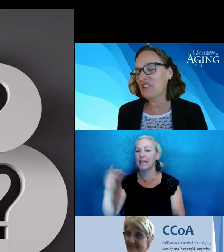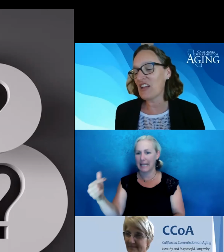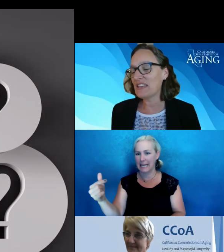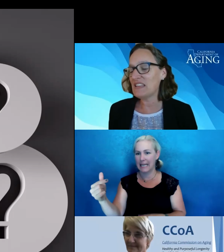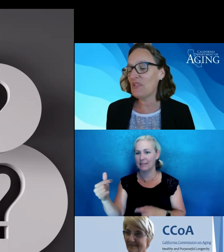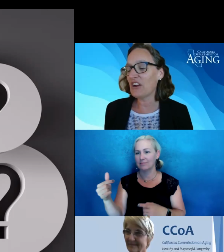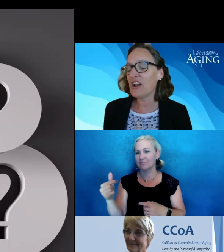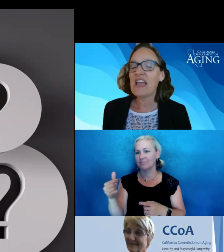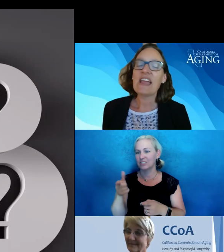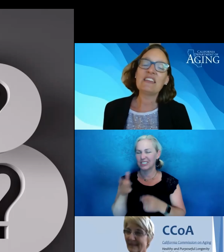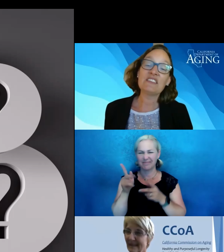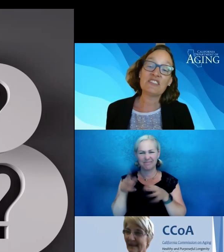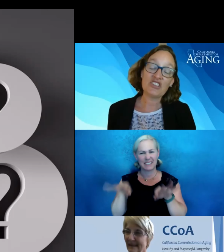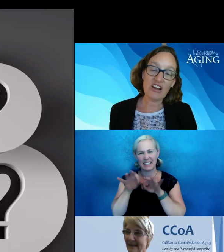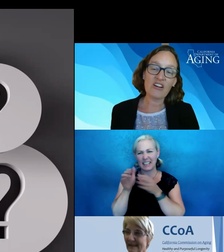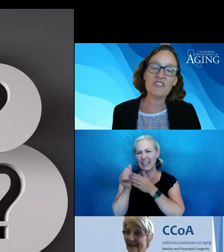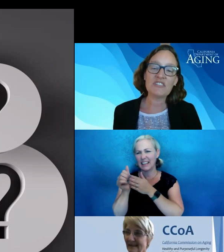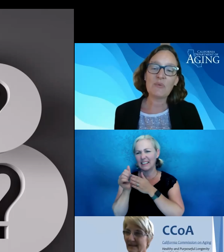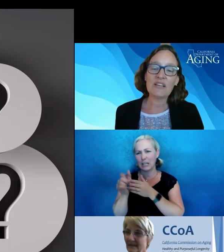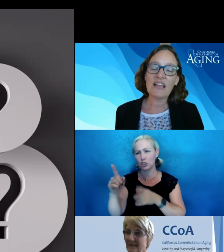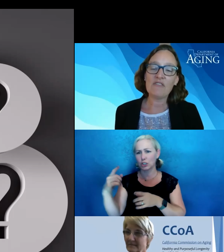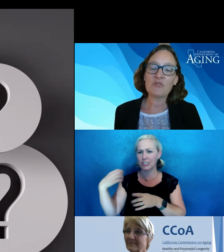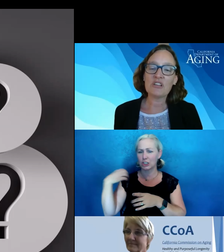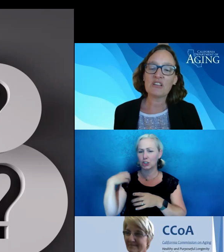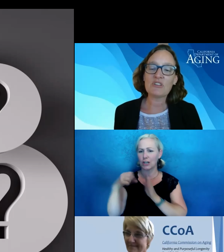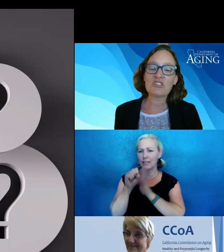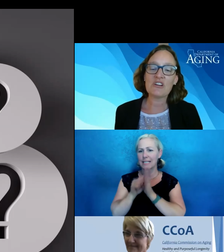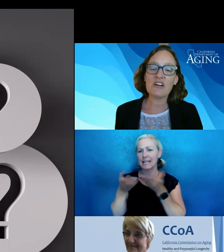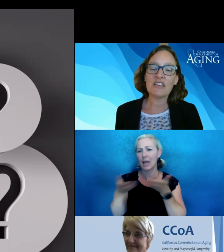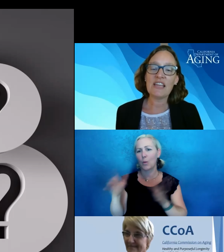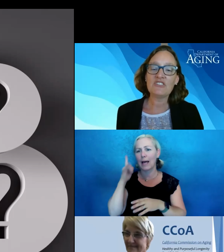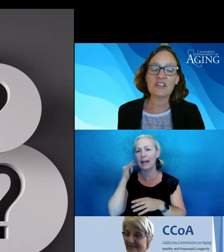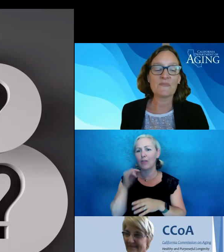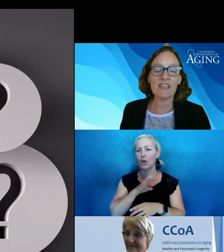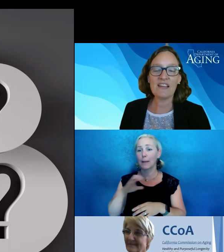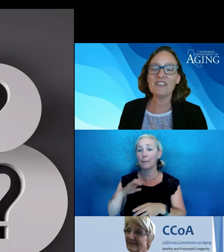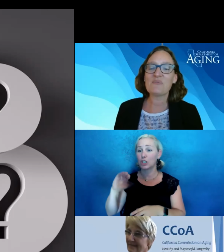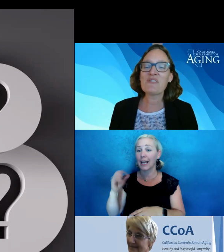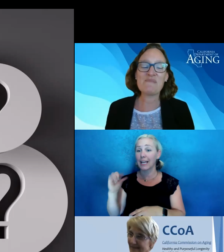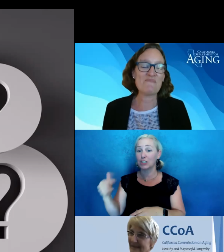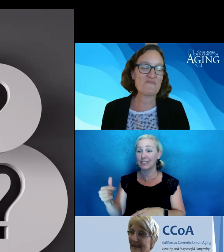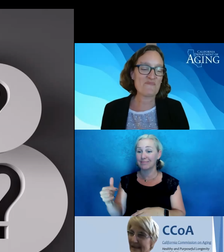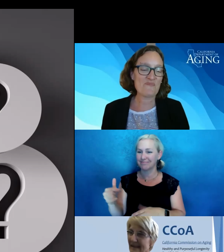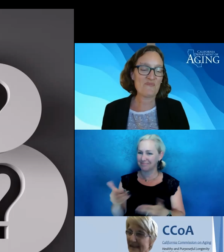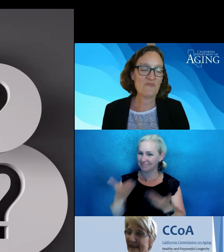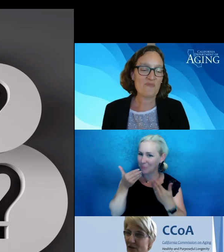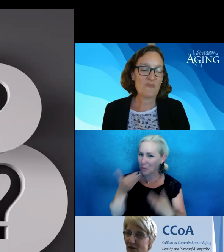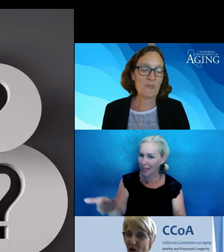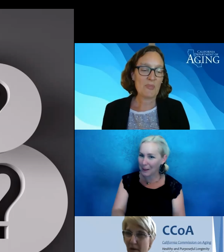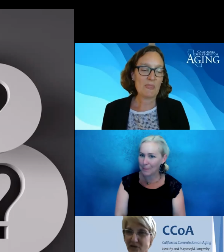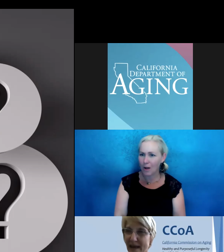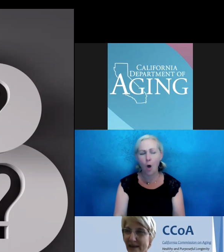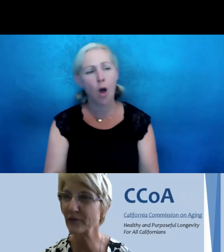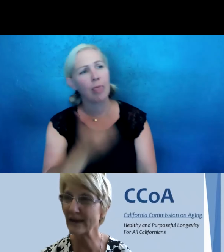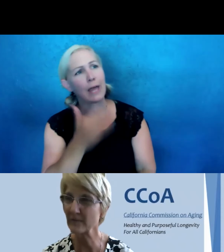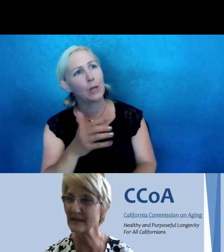key leader on that team there, and is the chair of the Statewide California Commission on Aging. Ellen, welcome. Thank you so